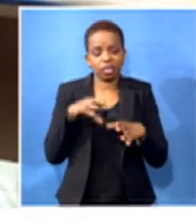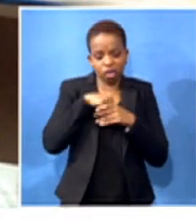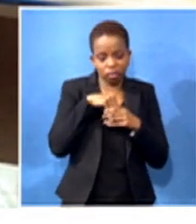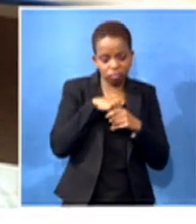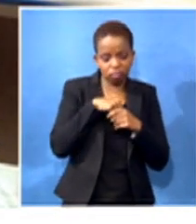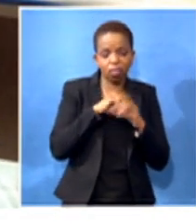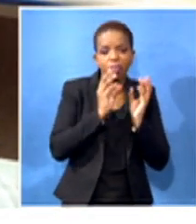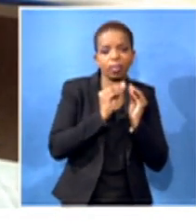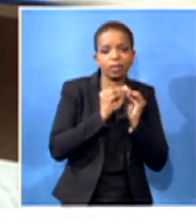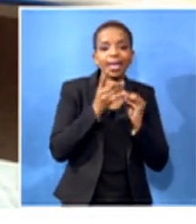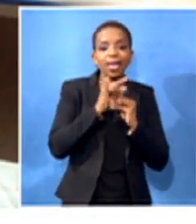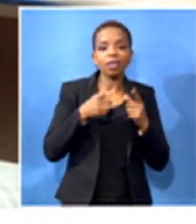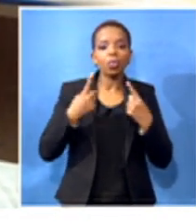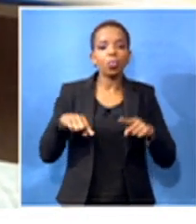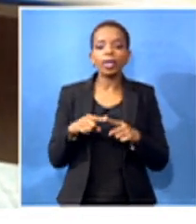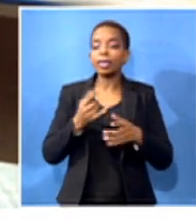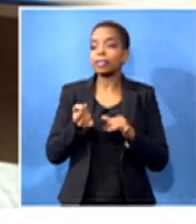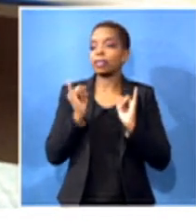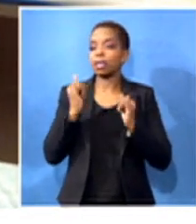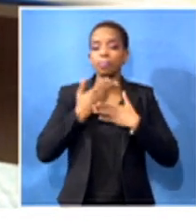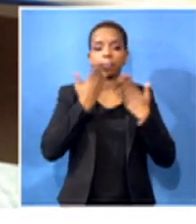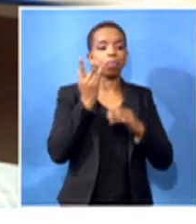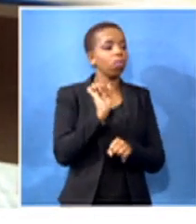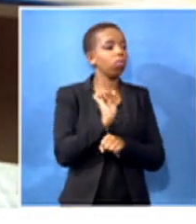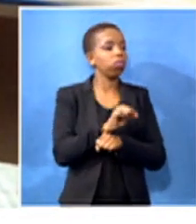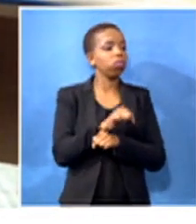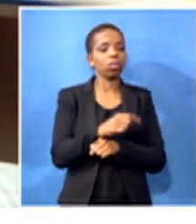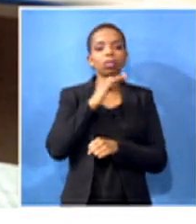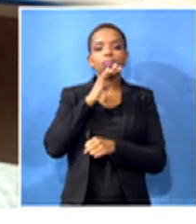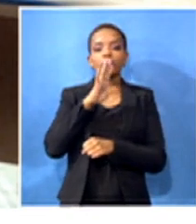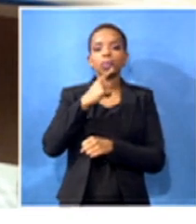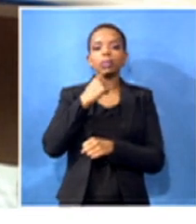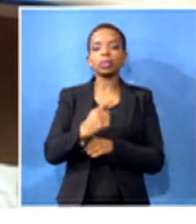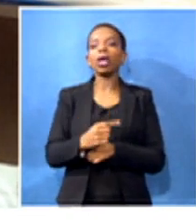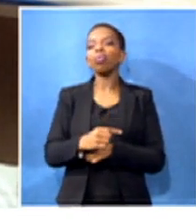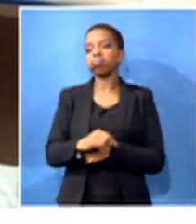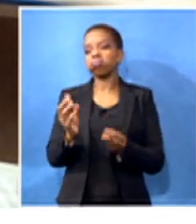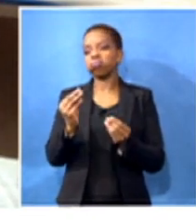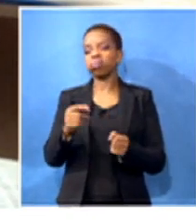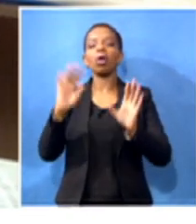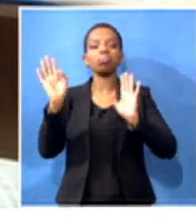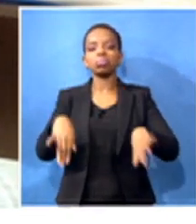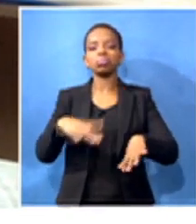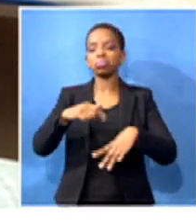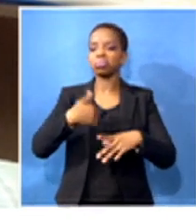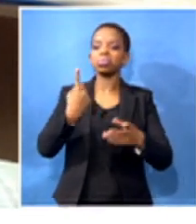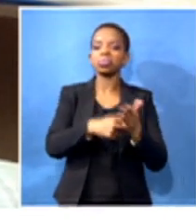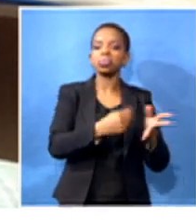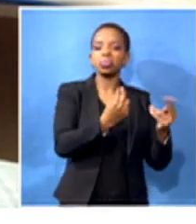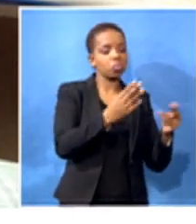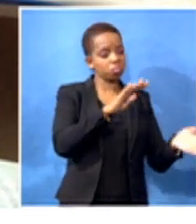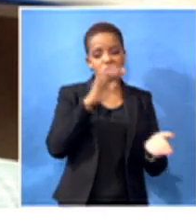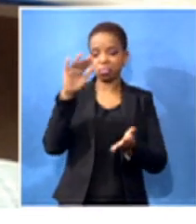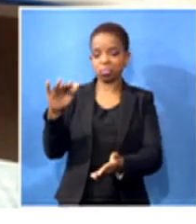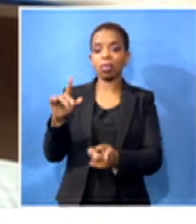or we're not serious about it, we could have said, no, let's keep this matter under carpet and let's just replace whatever is said to be missing. But it is us who went to